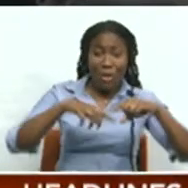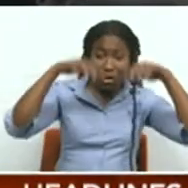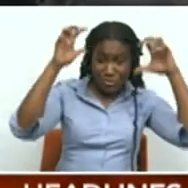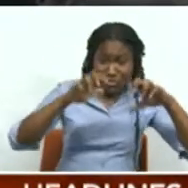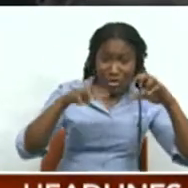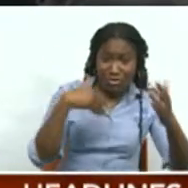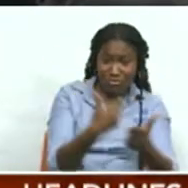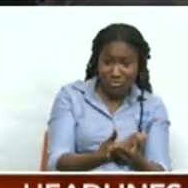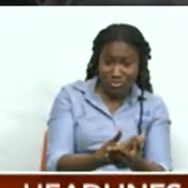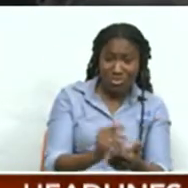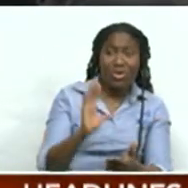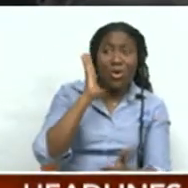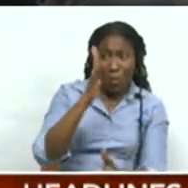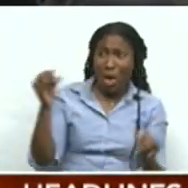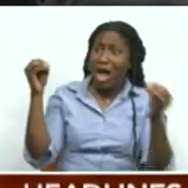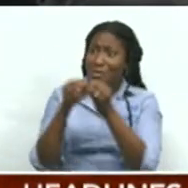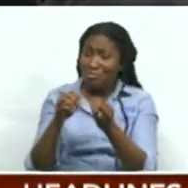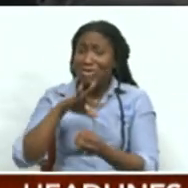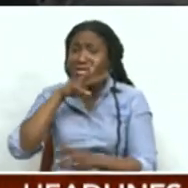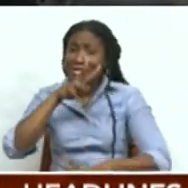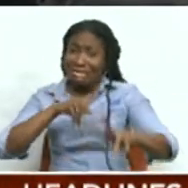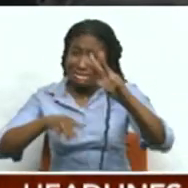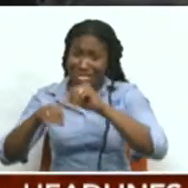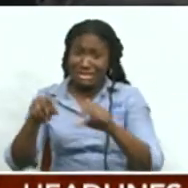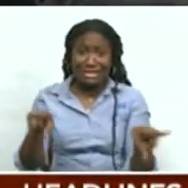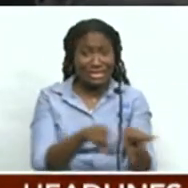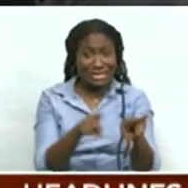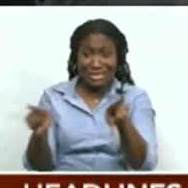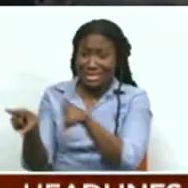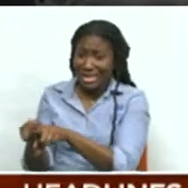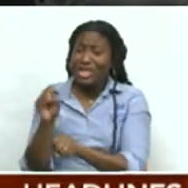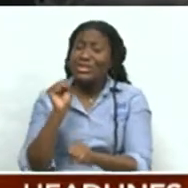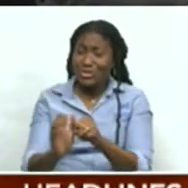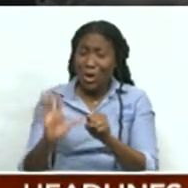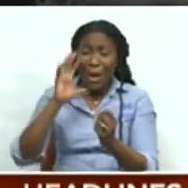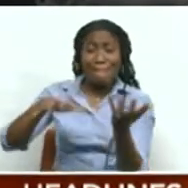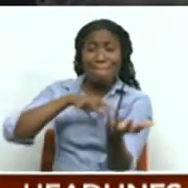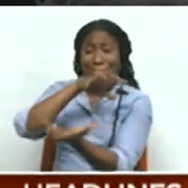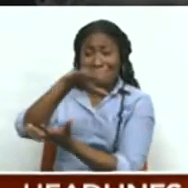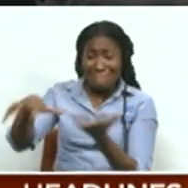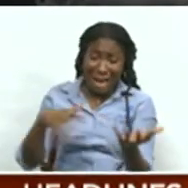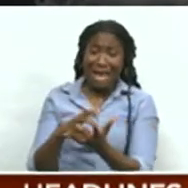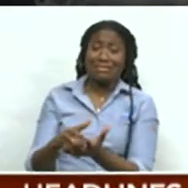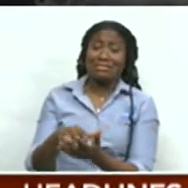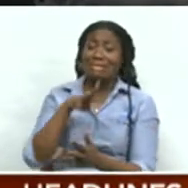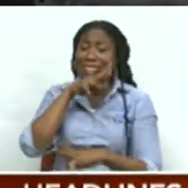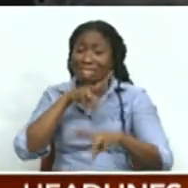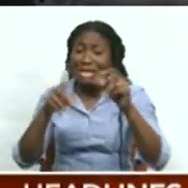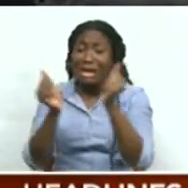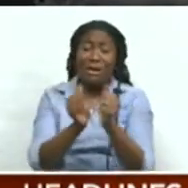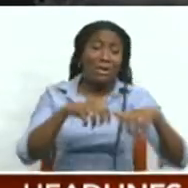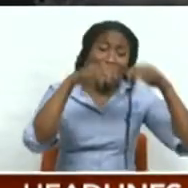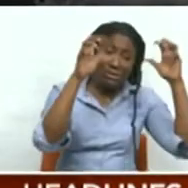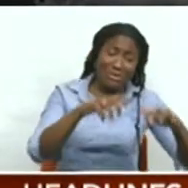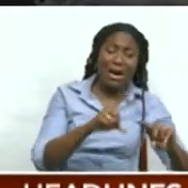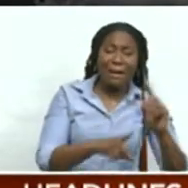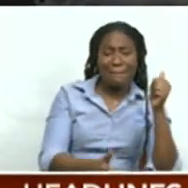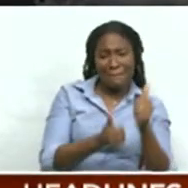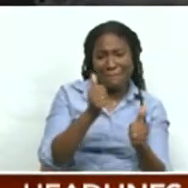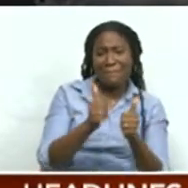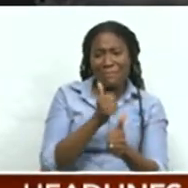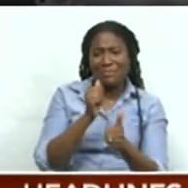getting a surge of Saharan dust in tandem. So it's going to be a mix of good air quality where the showers fall, but generally everywhere else,